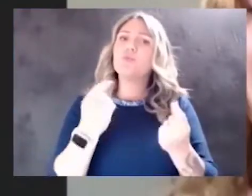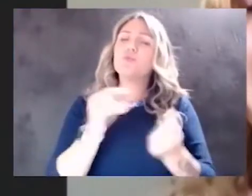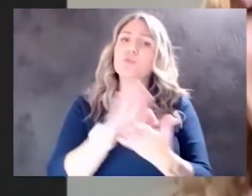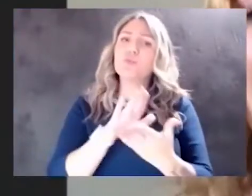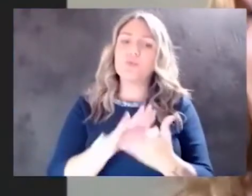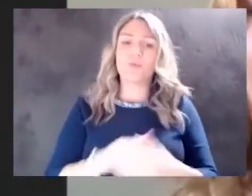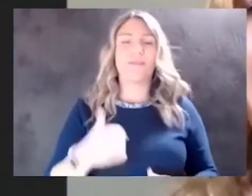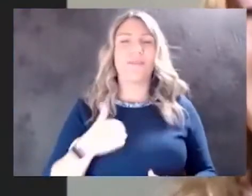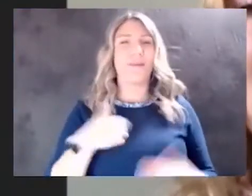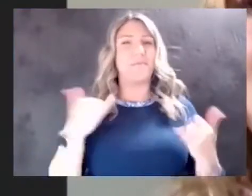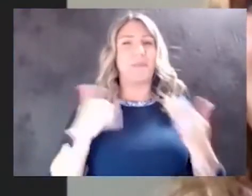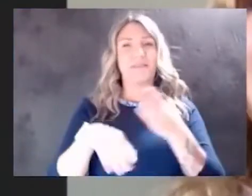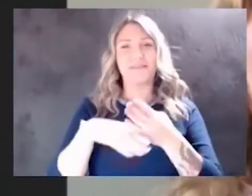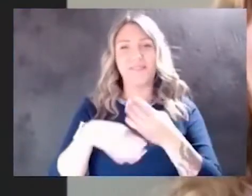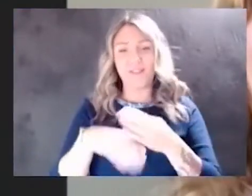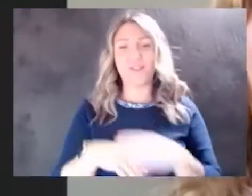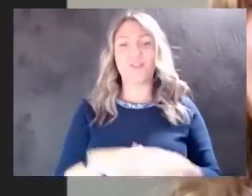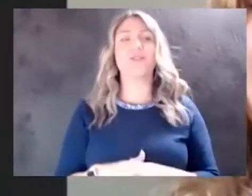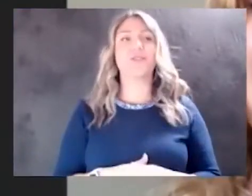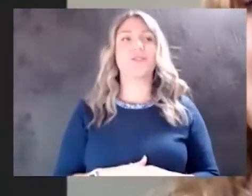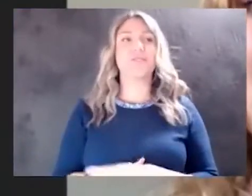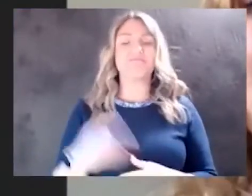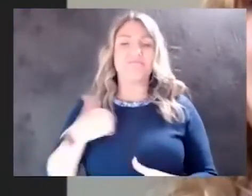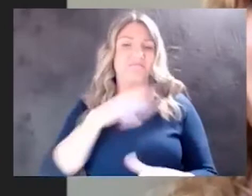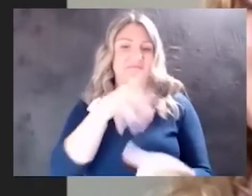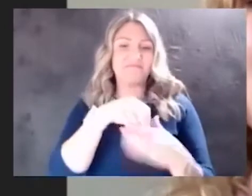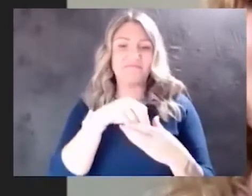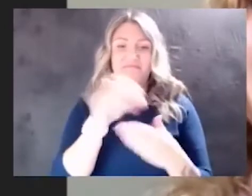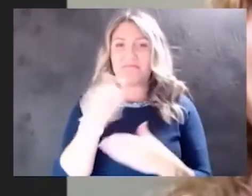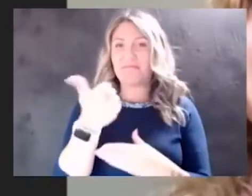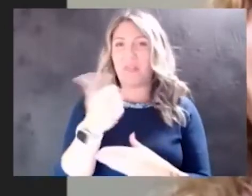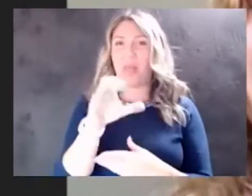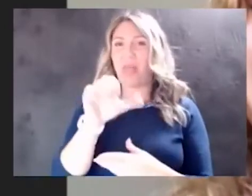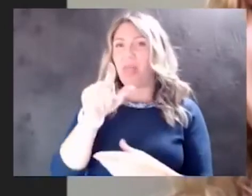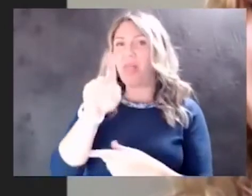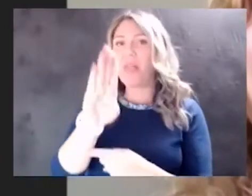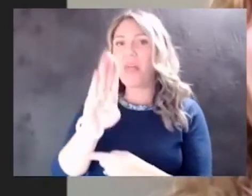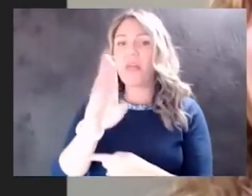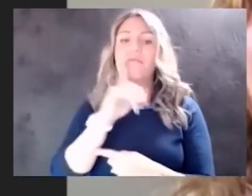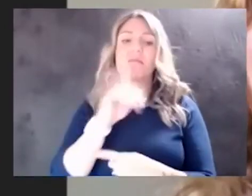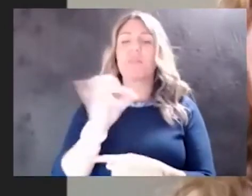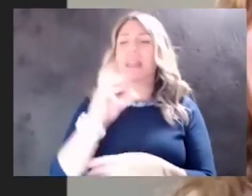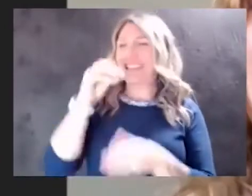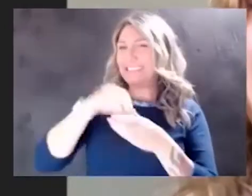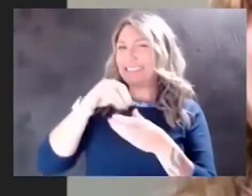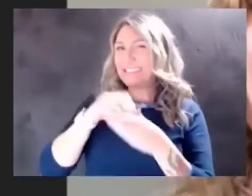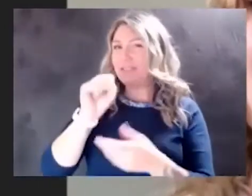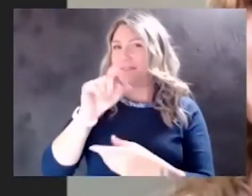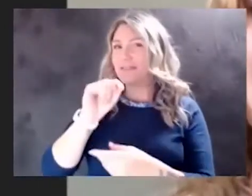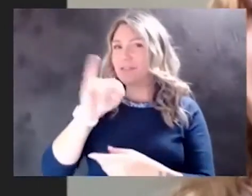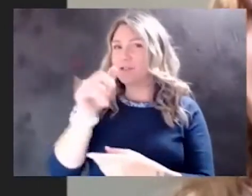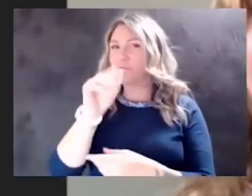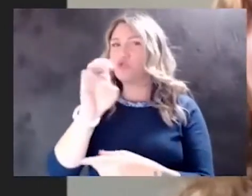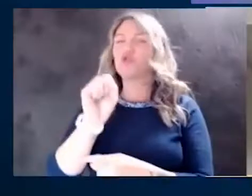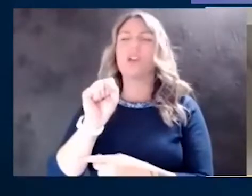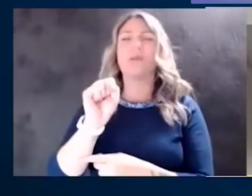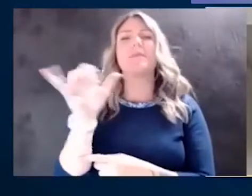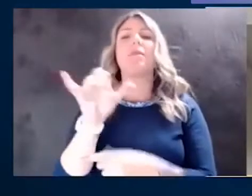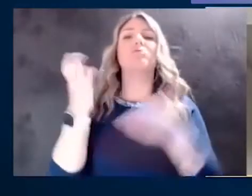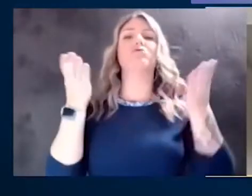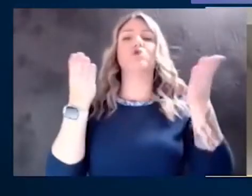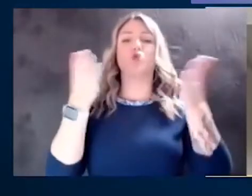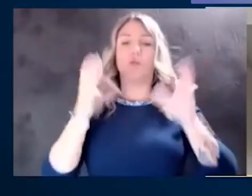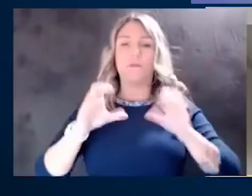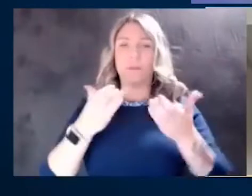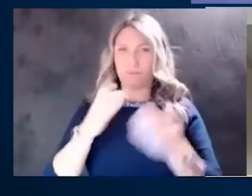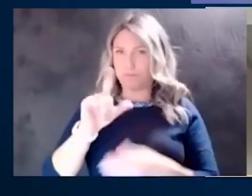I play soccer, and then I'm just involved with a few other clubs like inside of St. James, like some service clubs. Yeah, well done. So